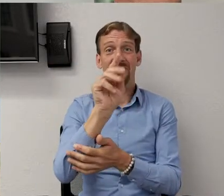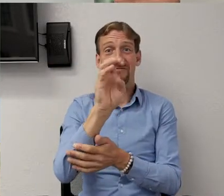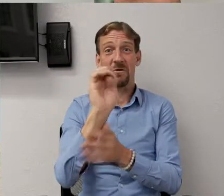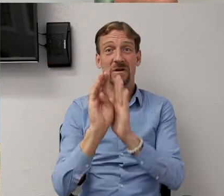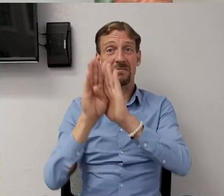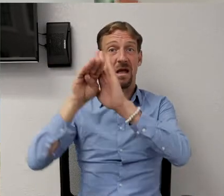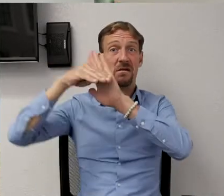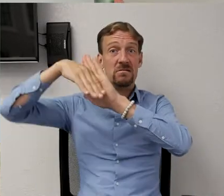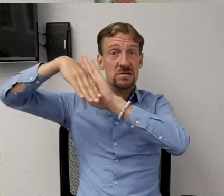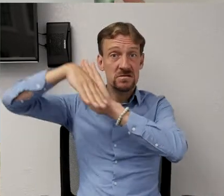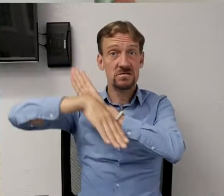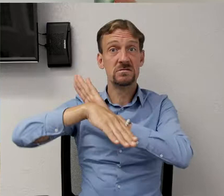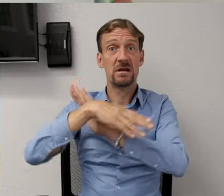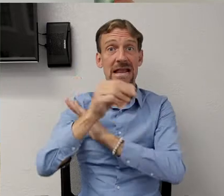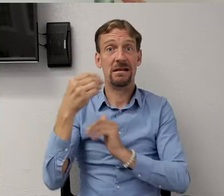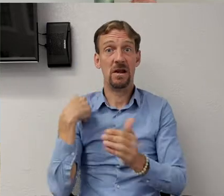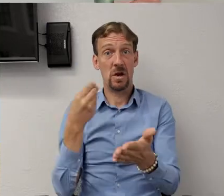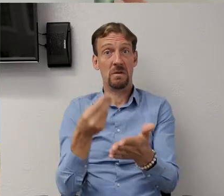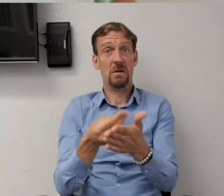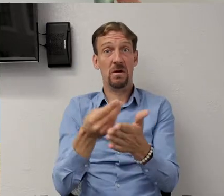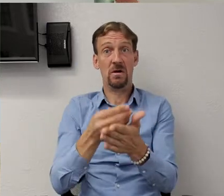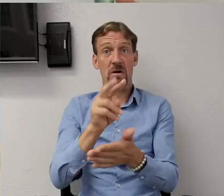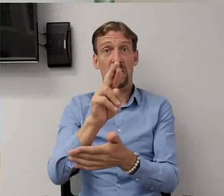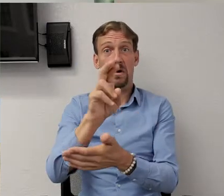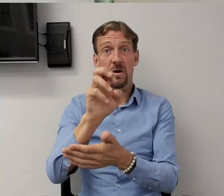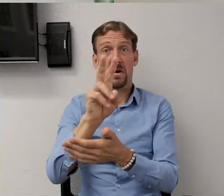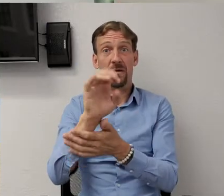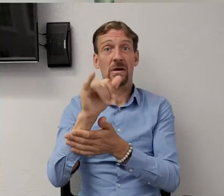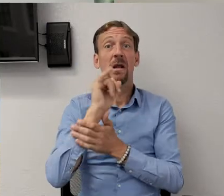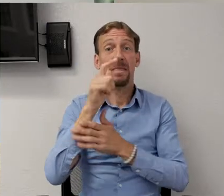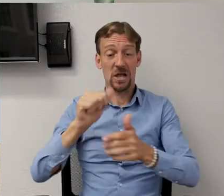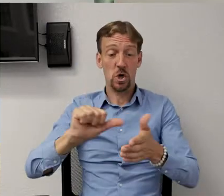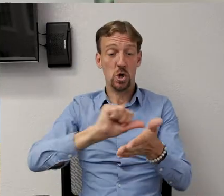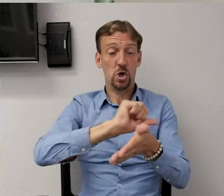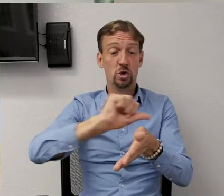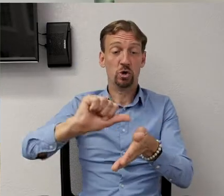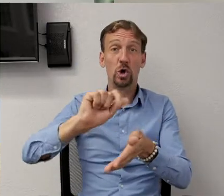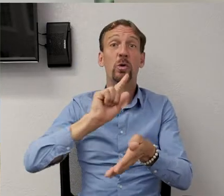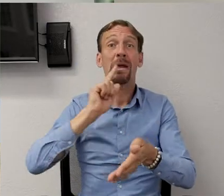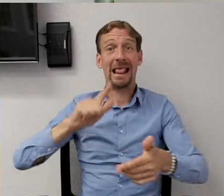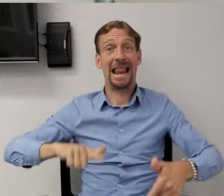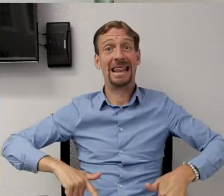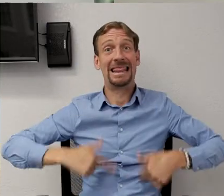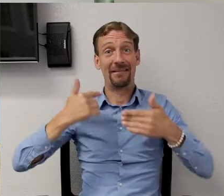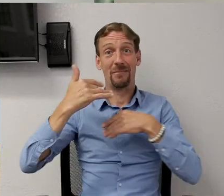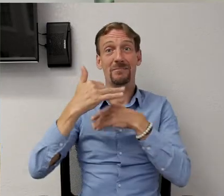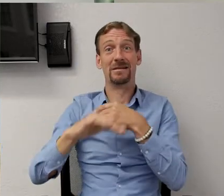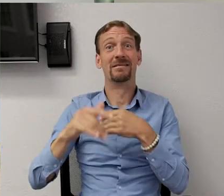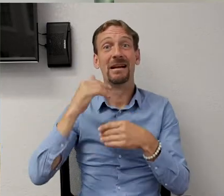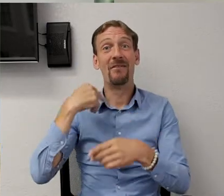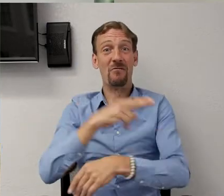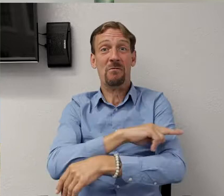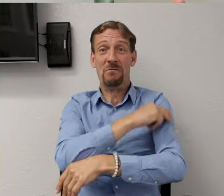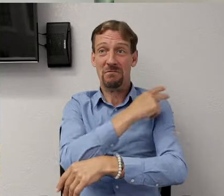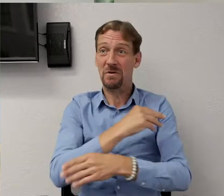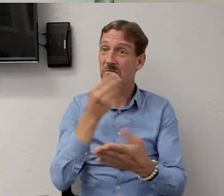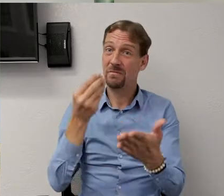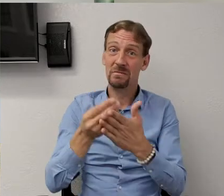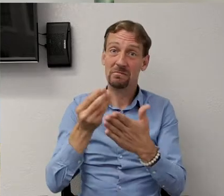our essentially our revenue, and I will tell you that surgery is the lifeblood of any hospital. Mm-hmm.